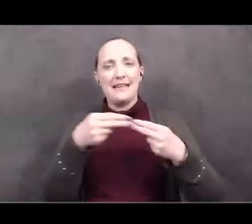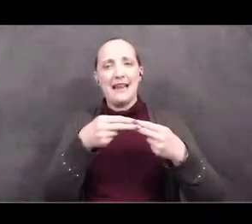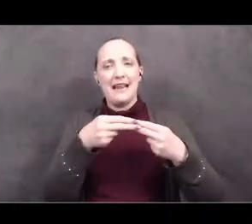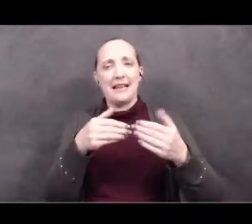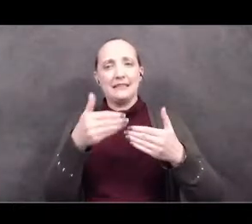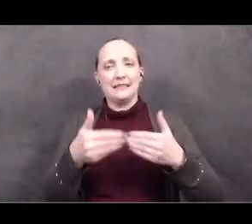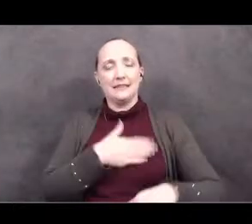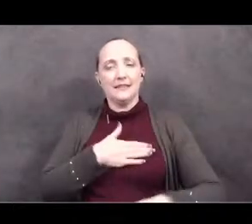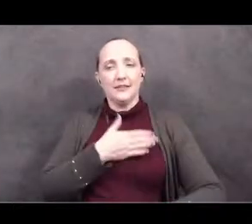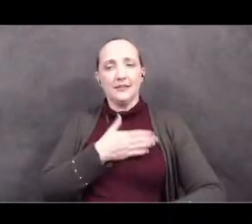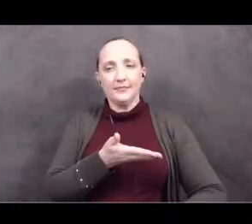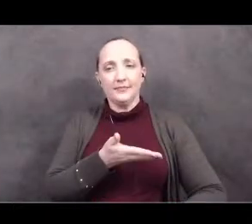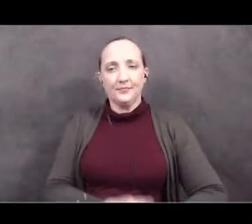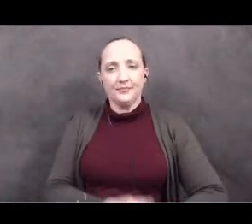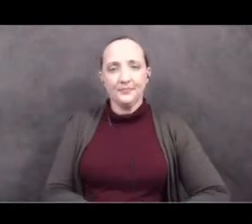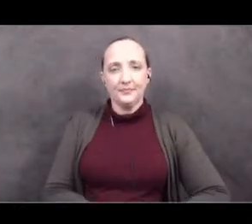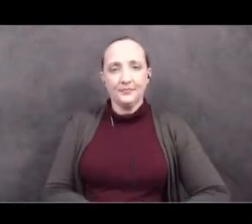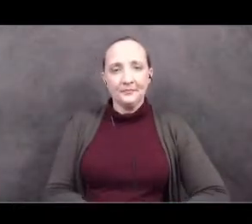appreciate